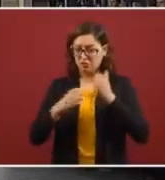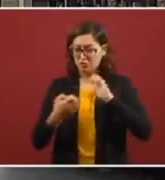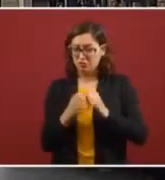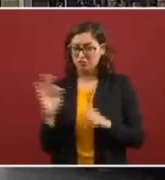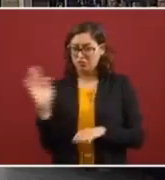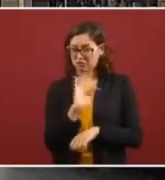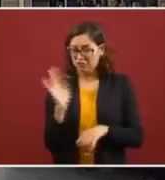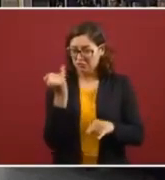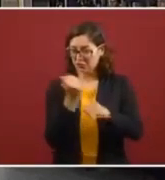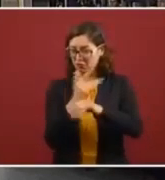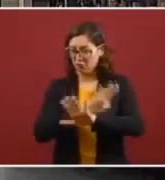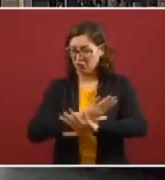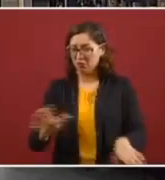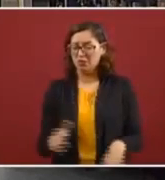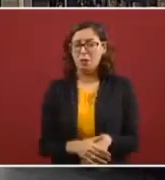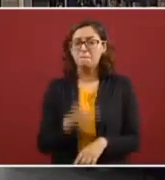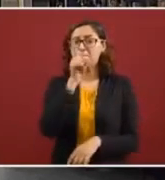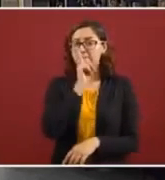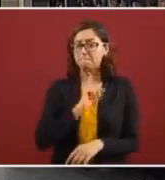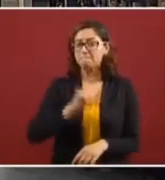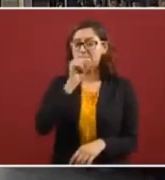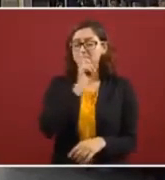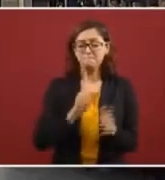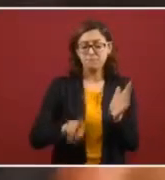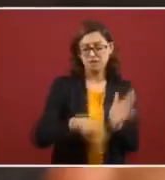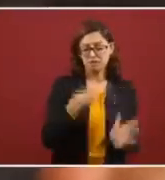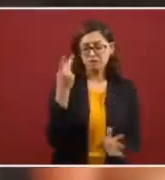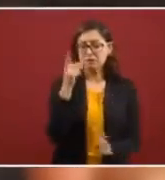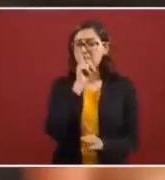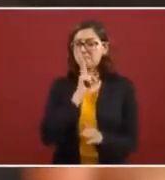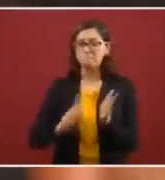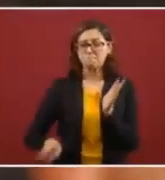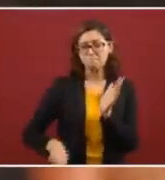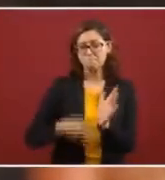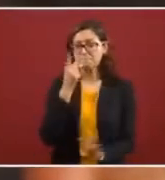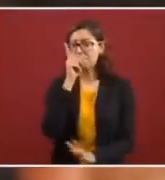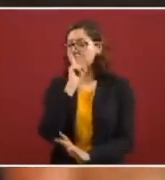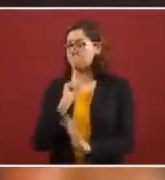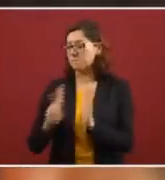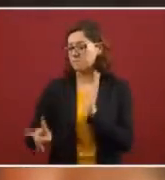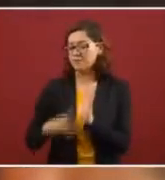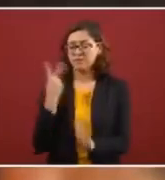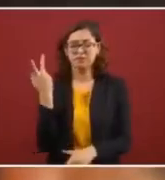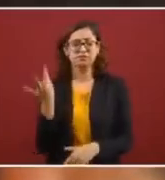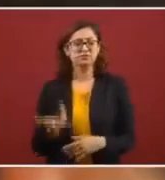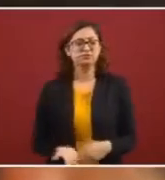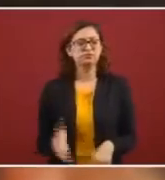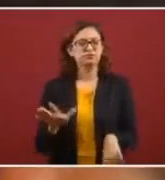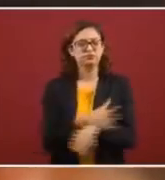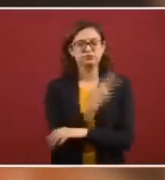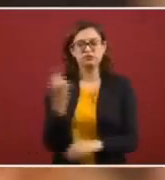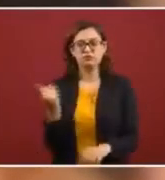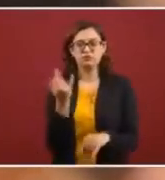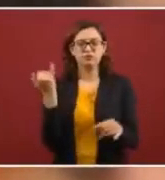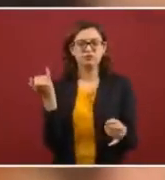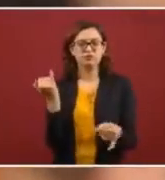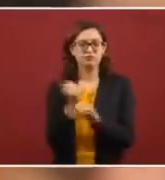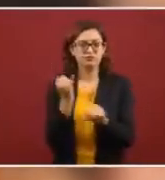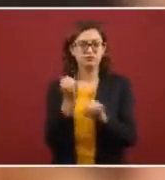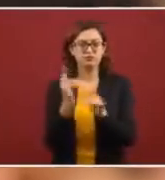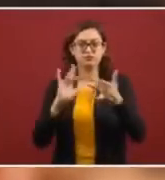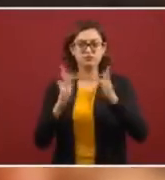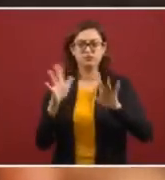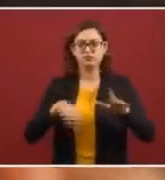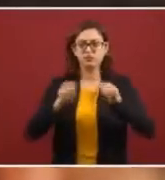Porque una mentira is it tras otra. Possible una that you have más. Someone lying parece to you? Porque las benditas redes sociales refieren que Ovidio